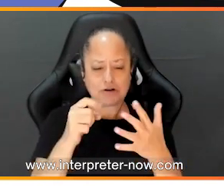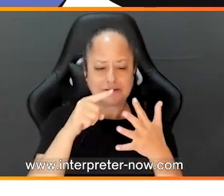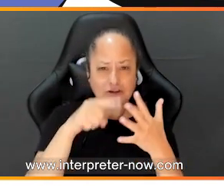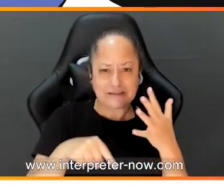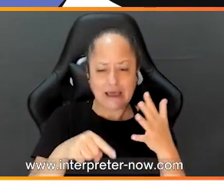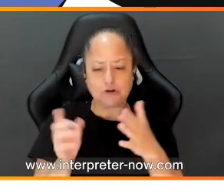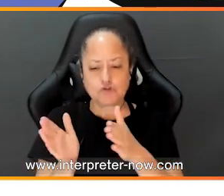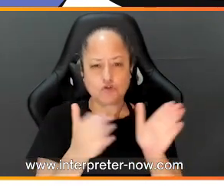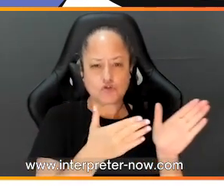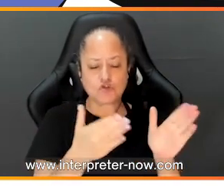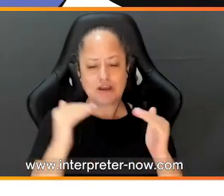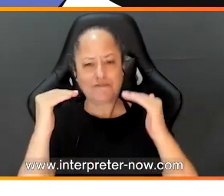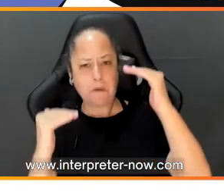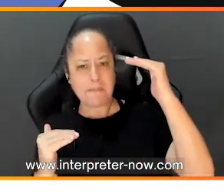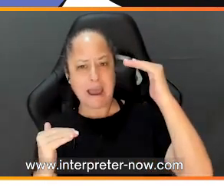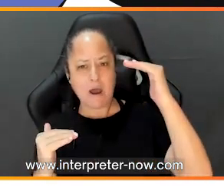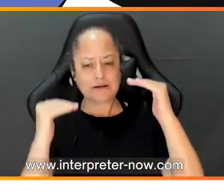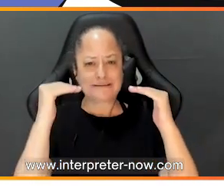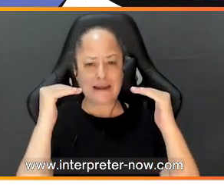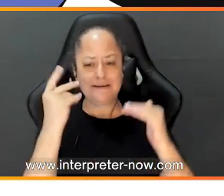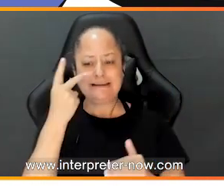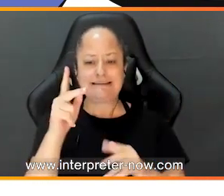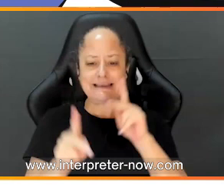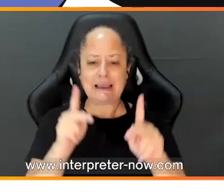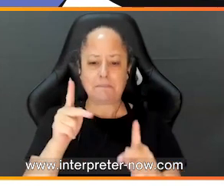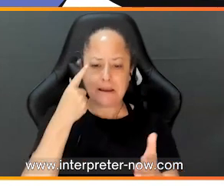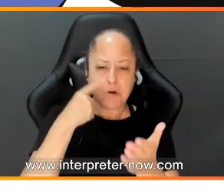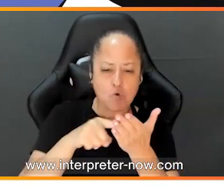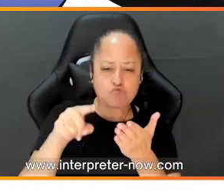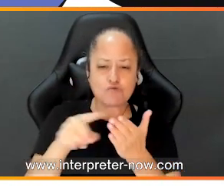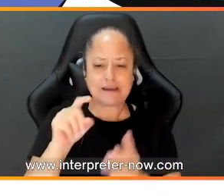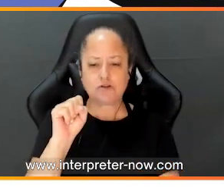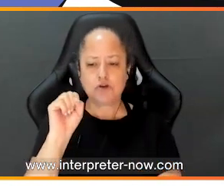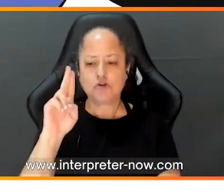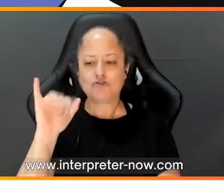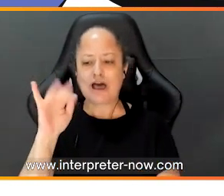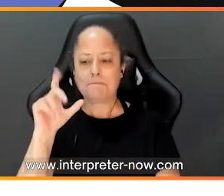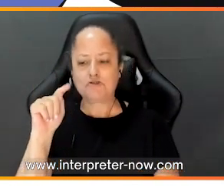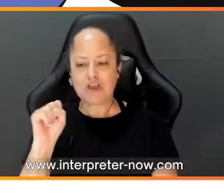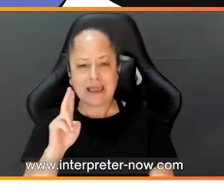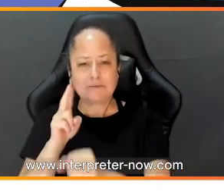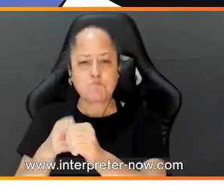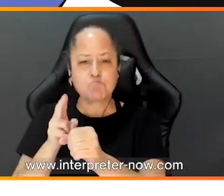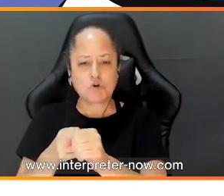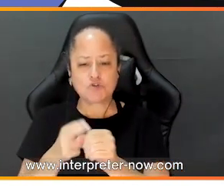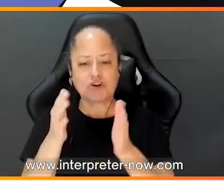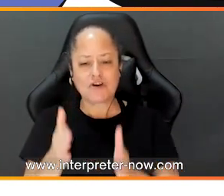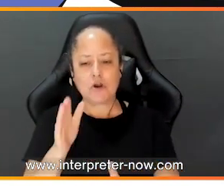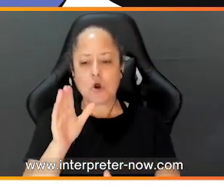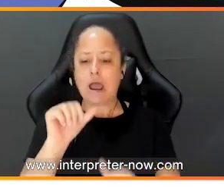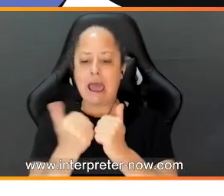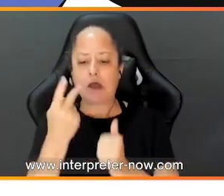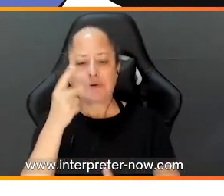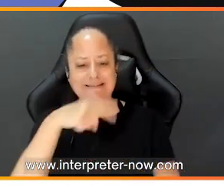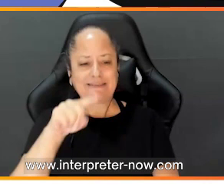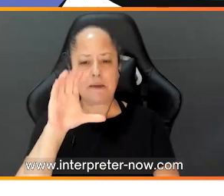design background, but there's lived experience that is also just as valuable and as insightful, especially when